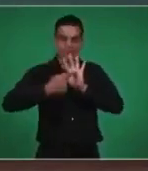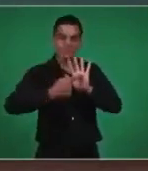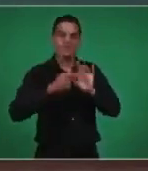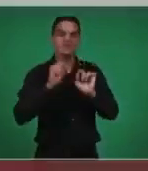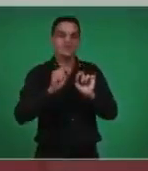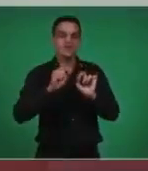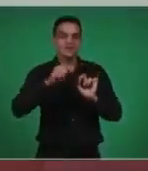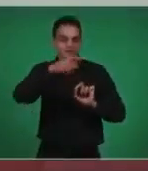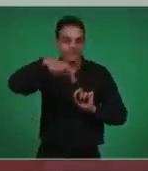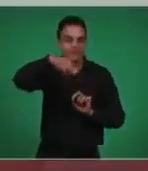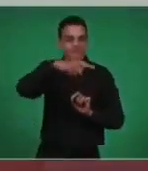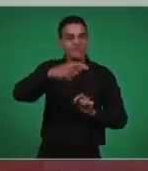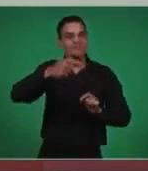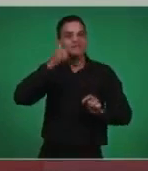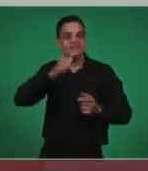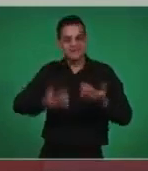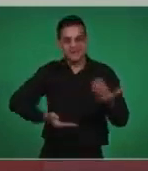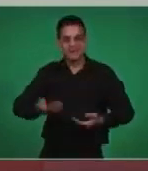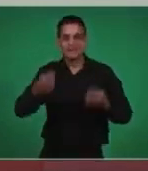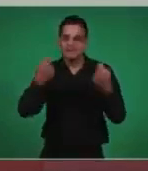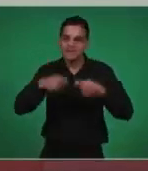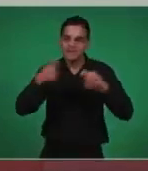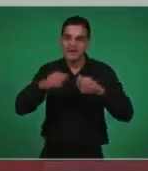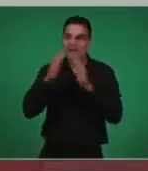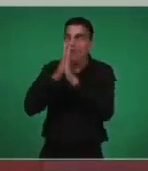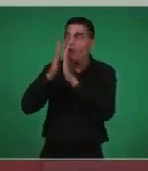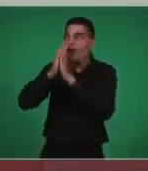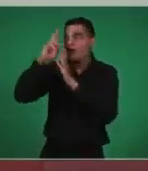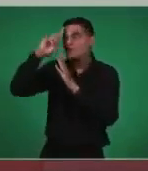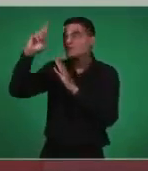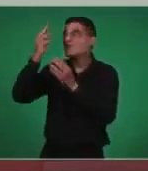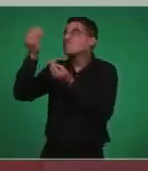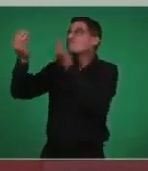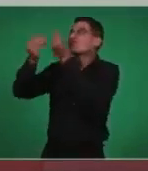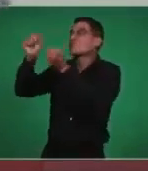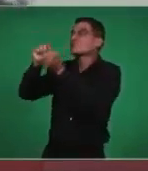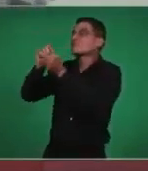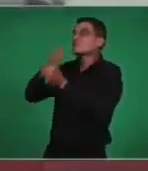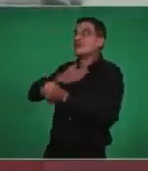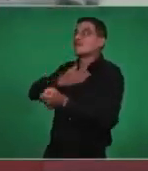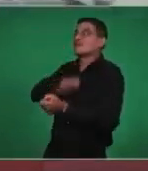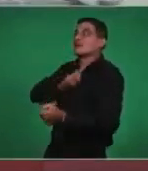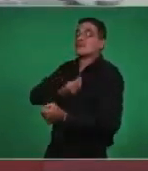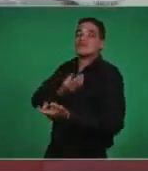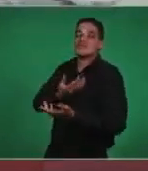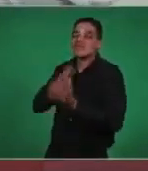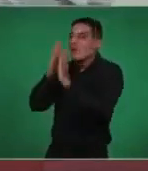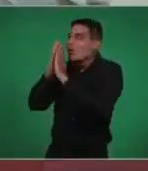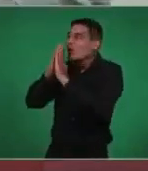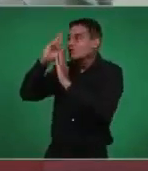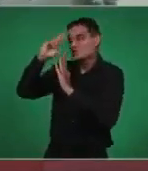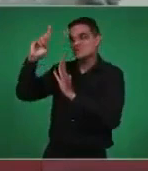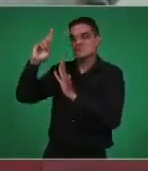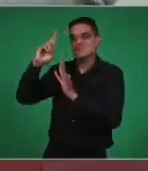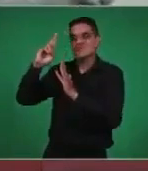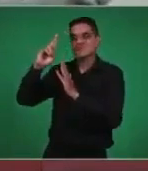this sister needed to pray. God, give me direction, so because I want to know what